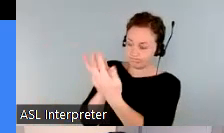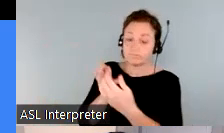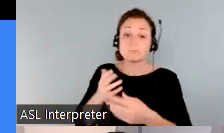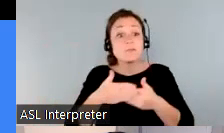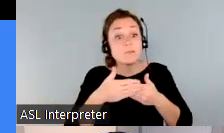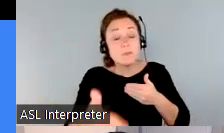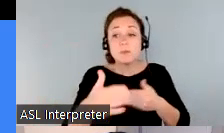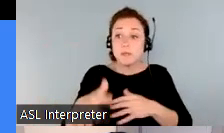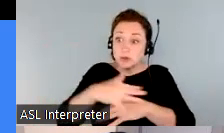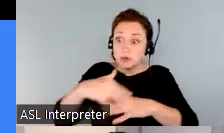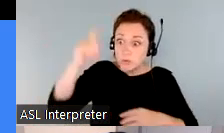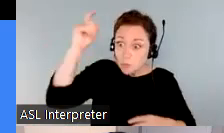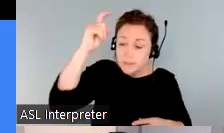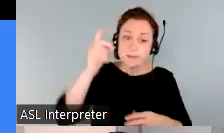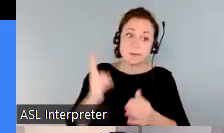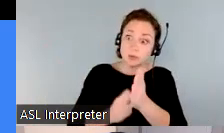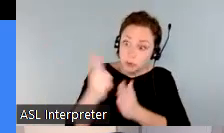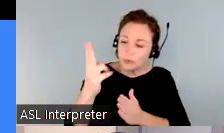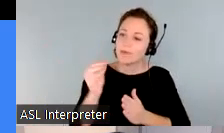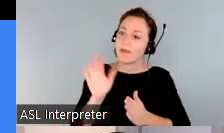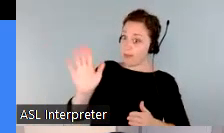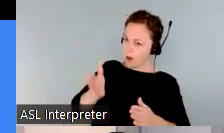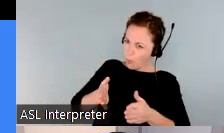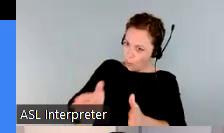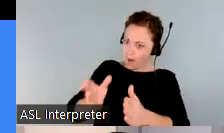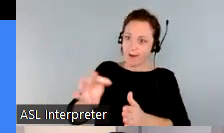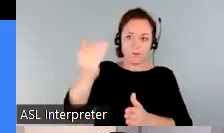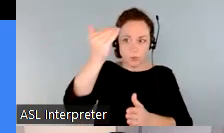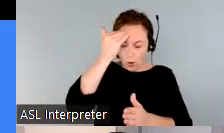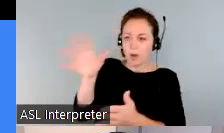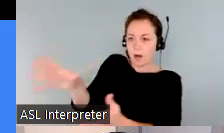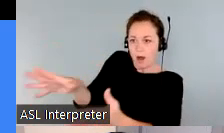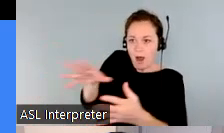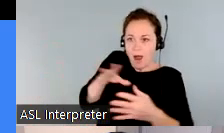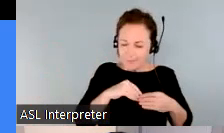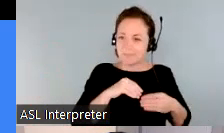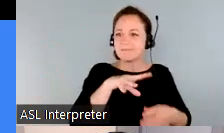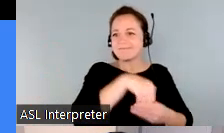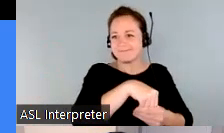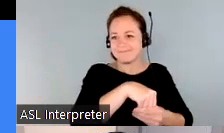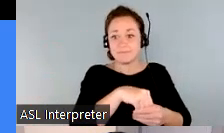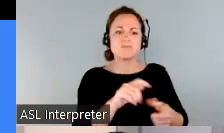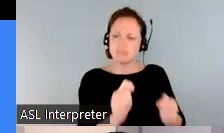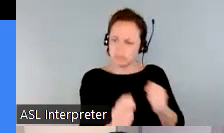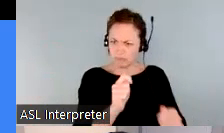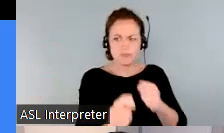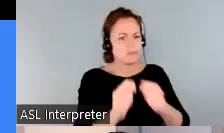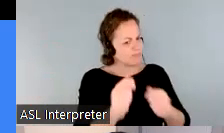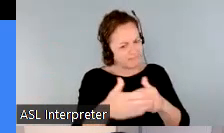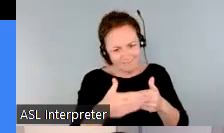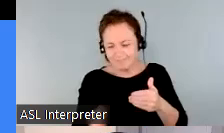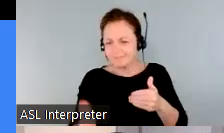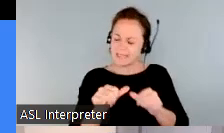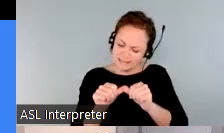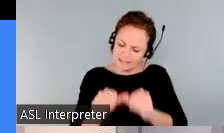wisdom, truths, and ways of knowing. This land acknowledgement will be adapted over time to reflect our continuous learning and